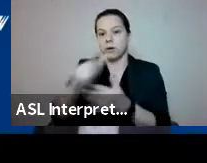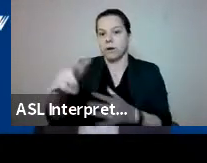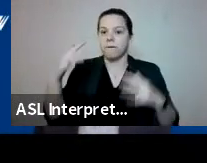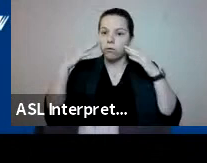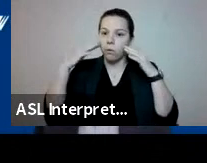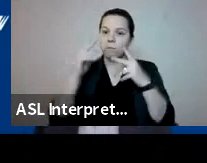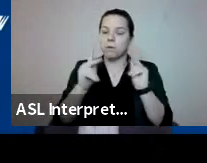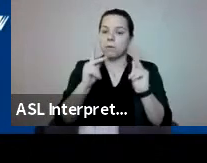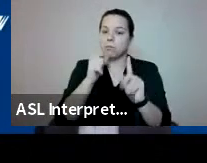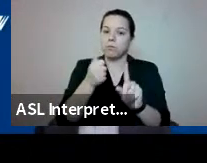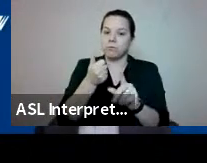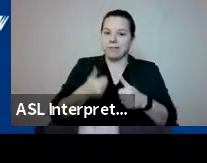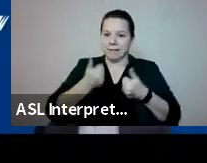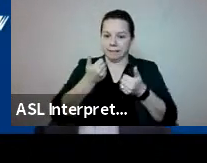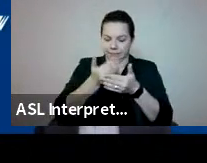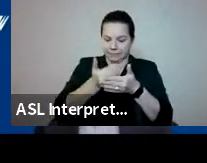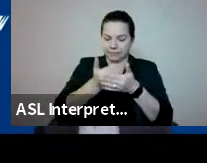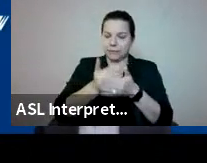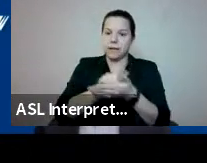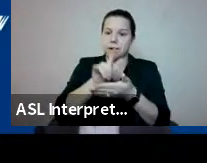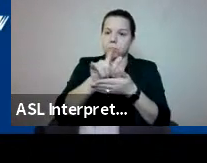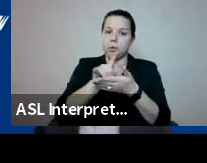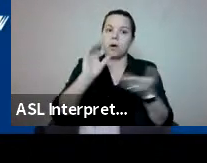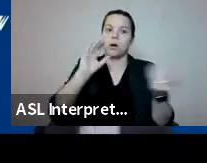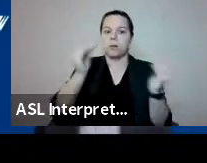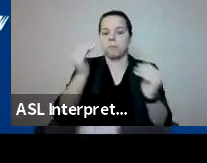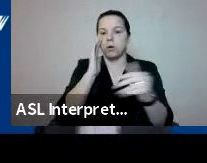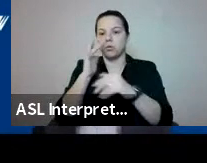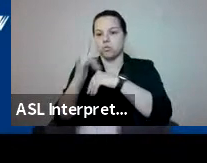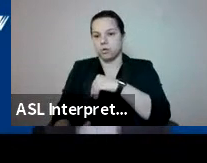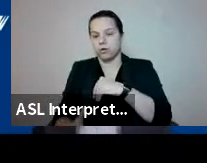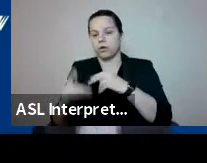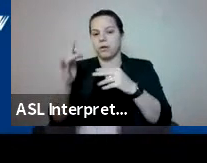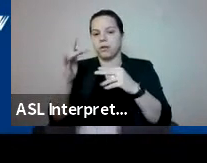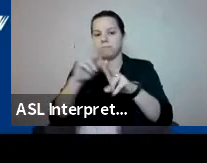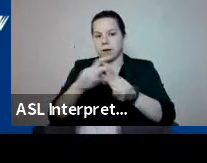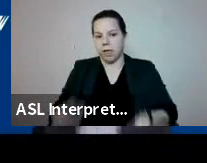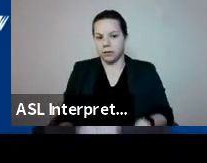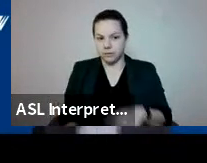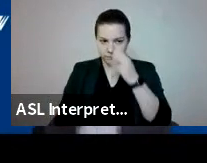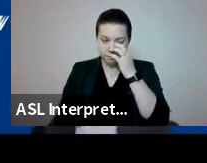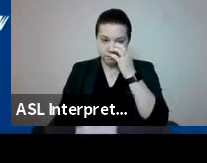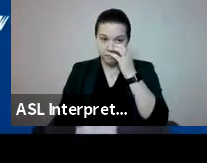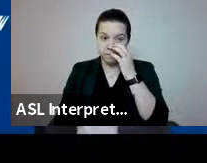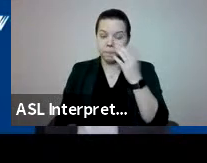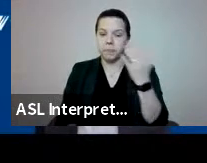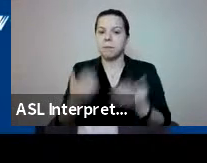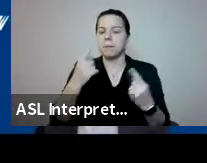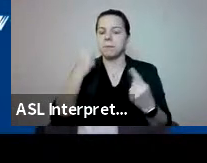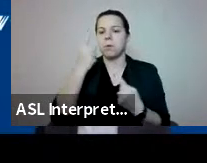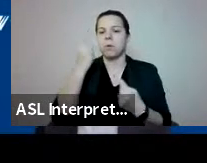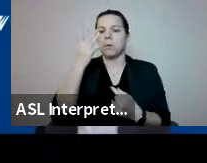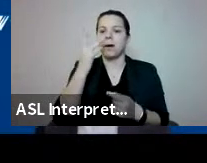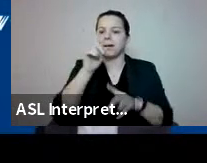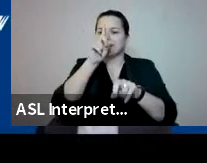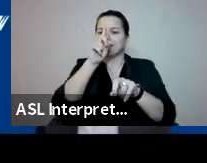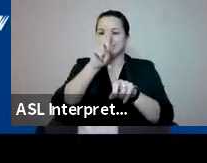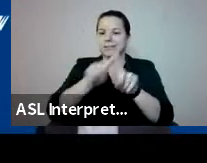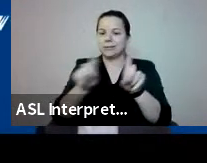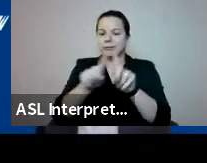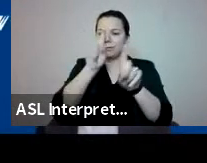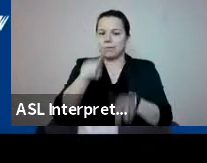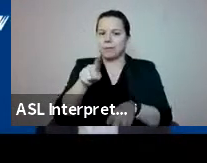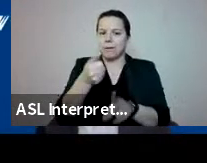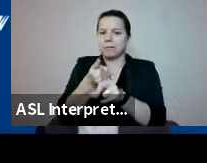in the vicinity of airports compared to earlier analyses. You may be wondering, since different respondents exposed to the